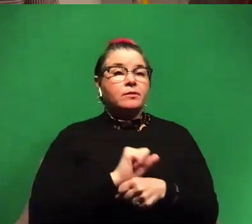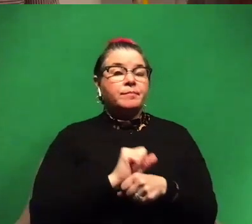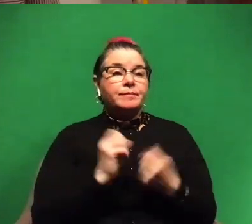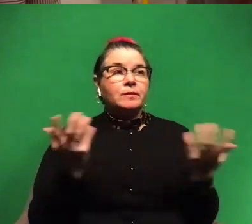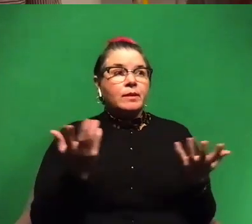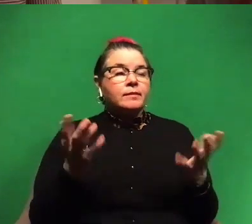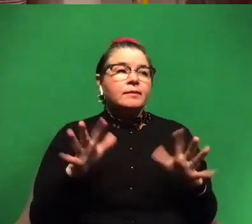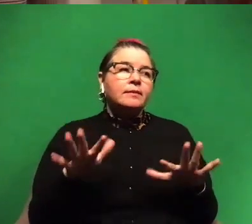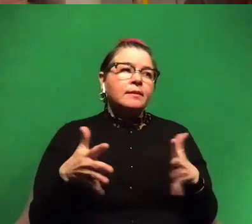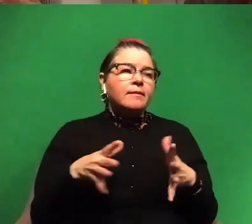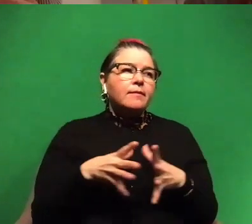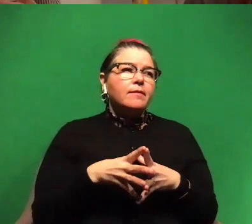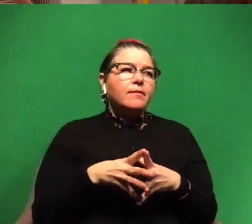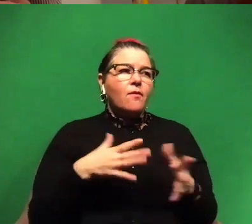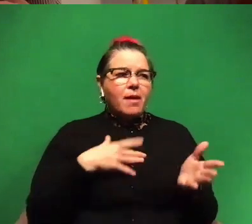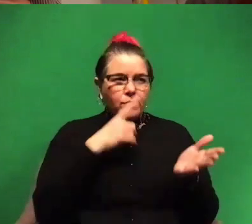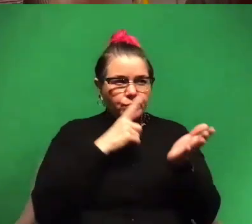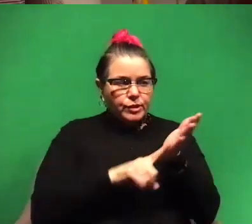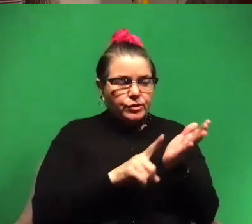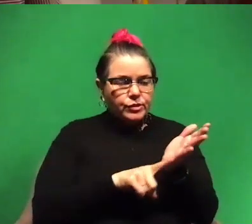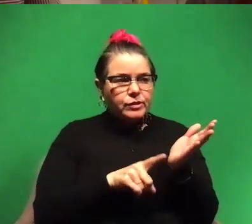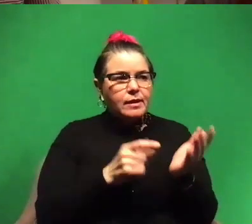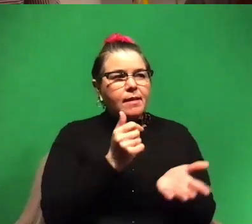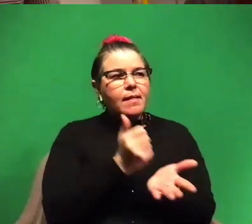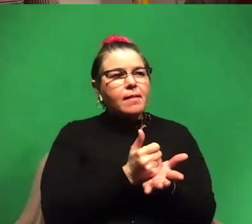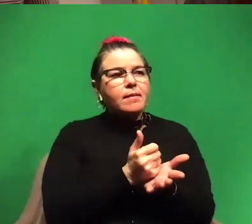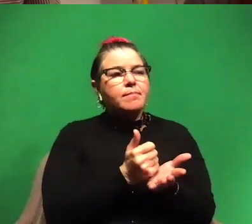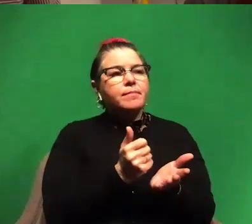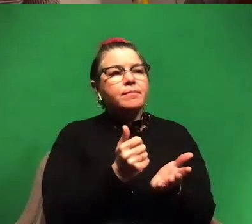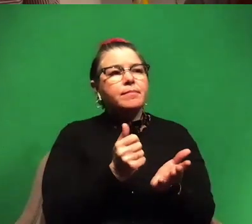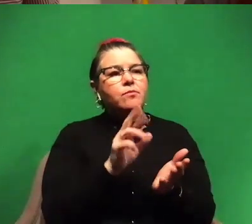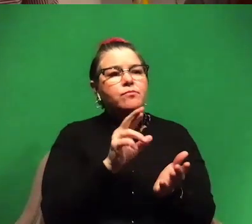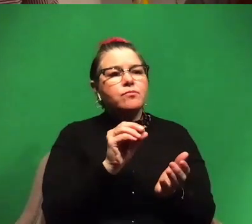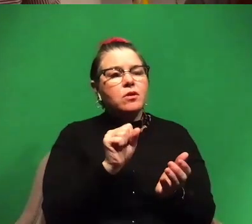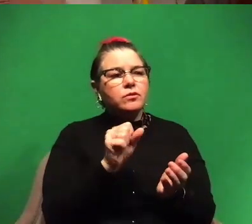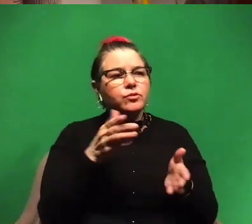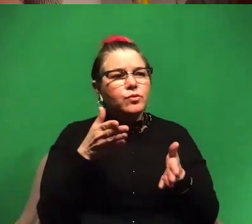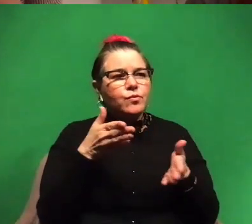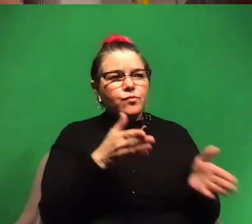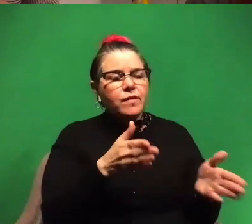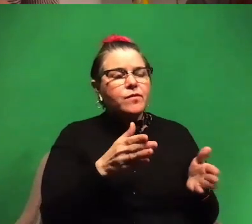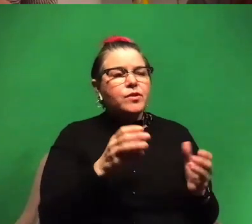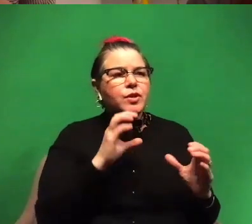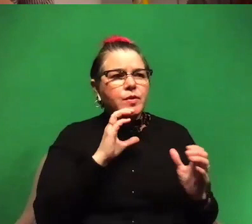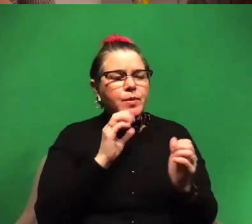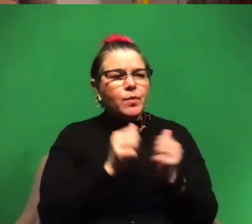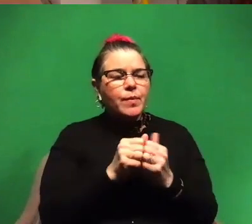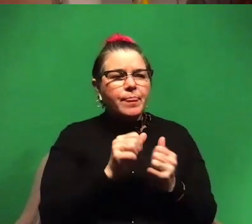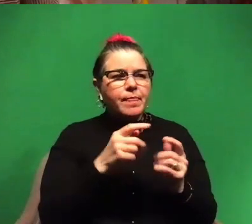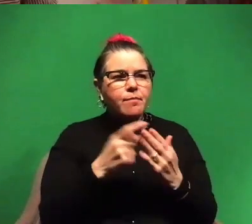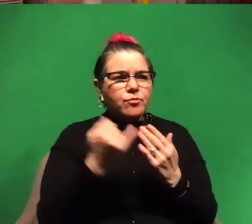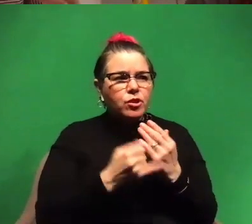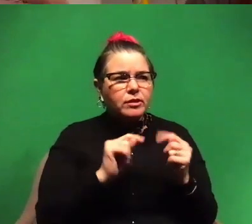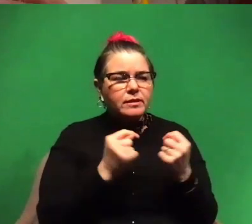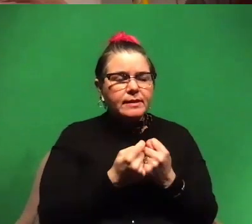kind of, for my research, is helping Ross River kind of communicate with the project team and